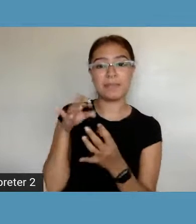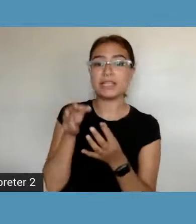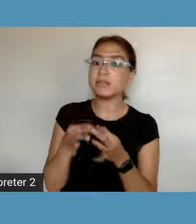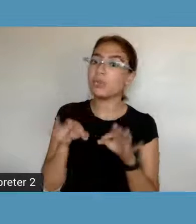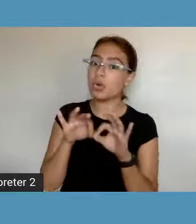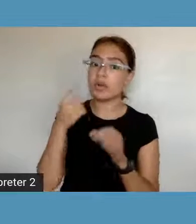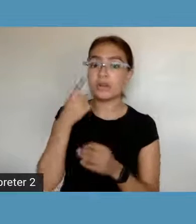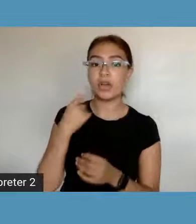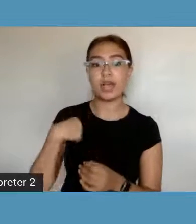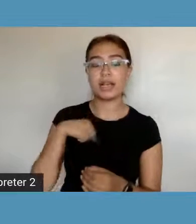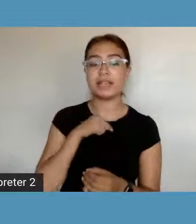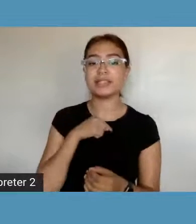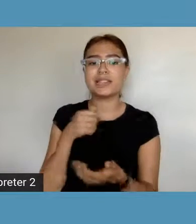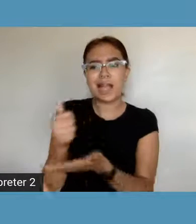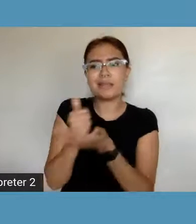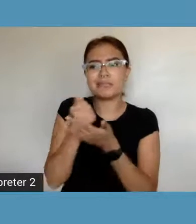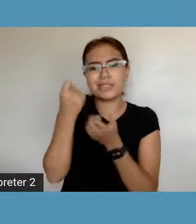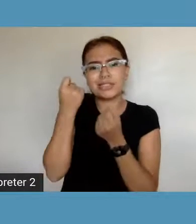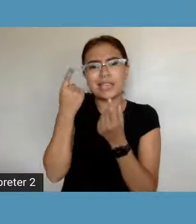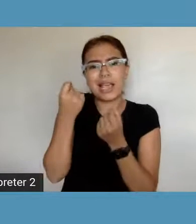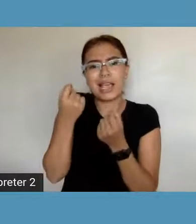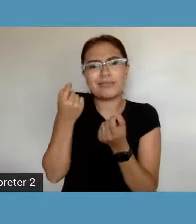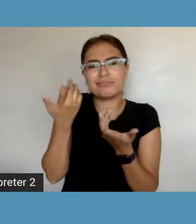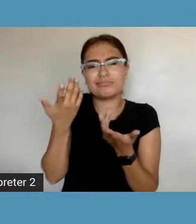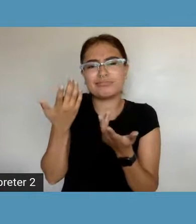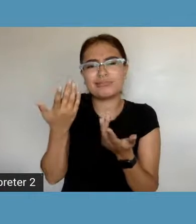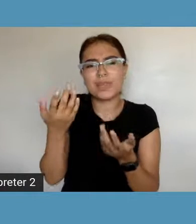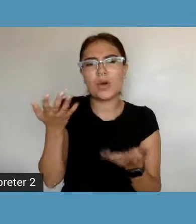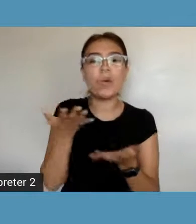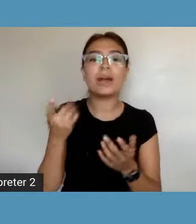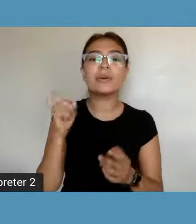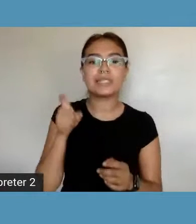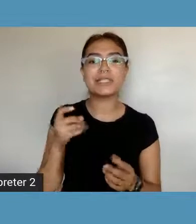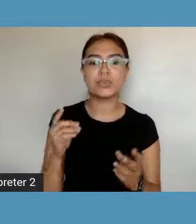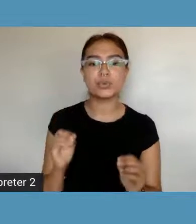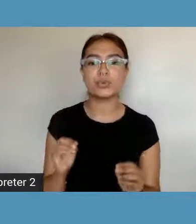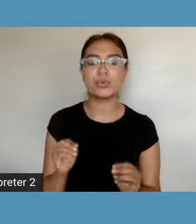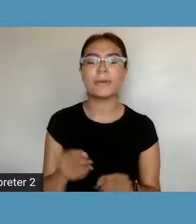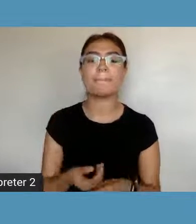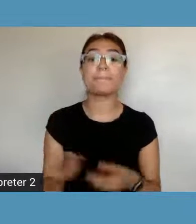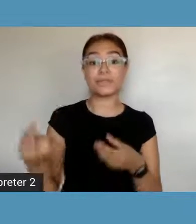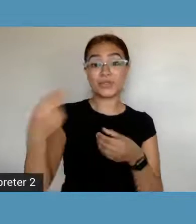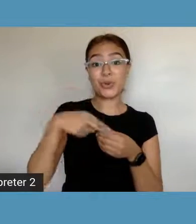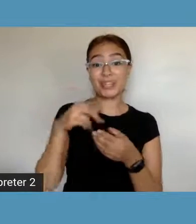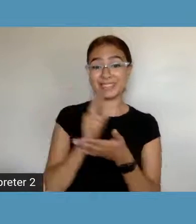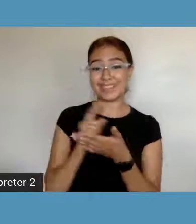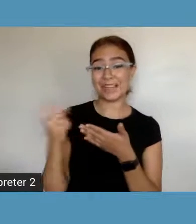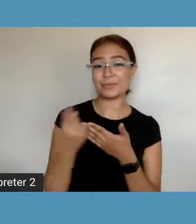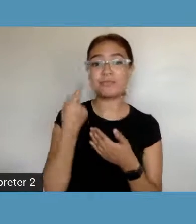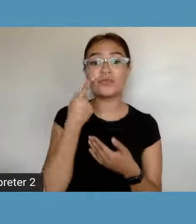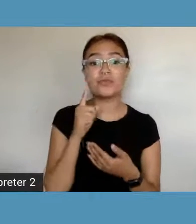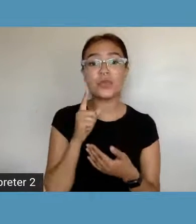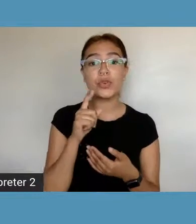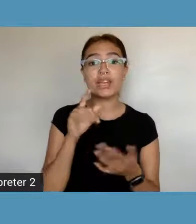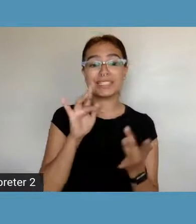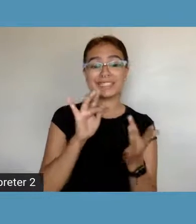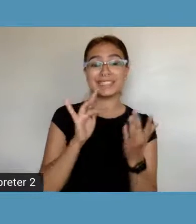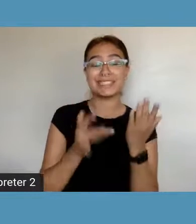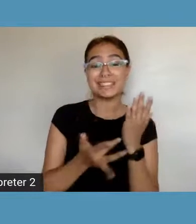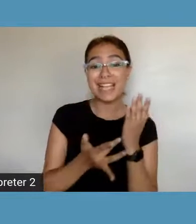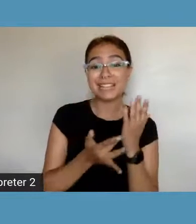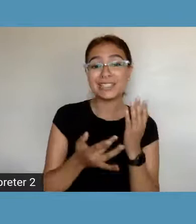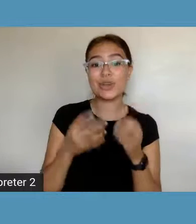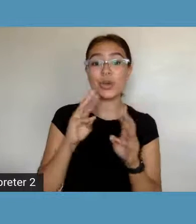here at the Digital Empowerment Project. And lastly, be sure to join us next week for technical workshop number